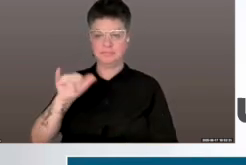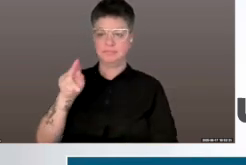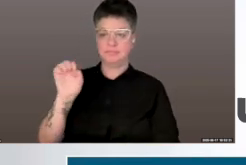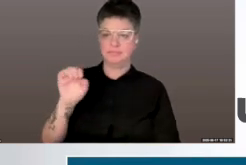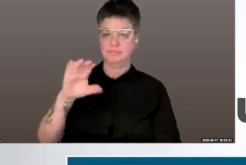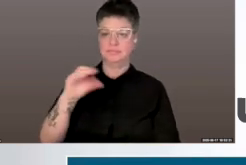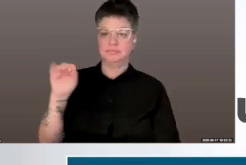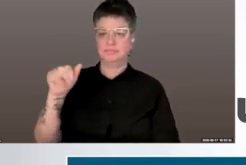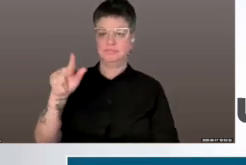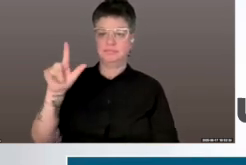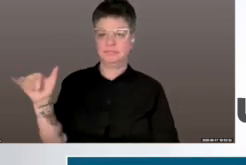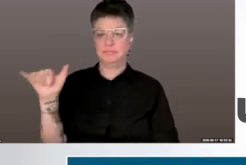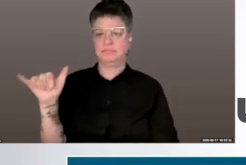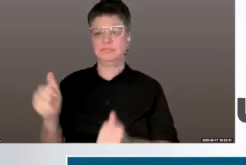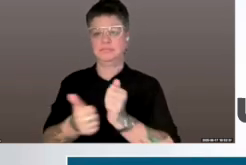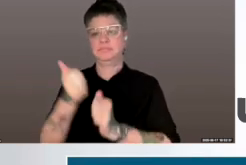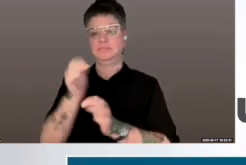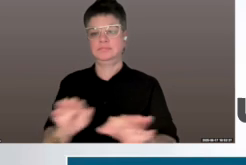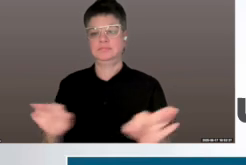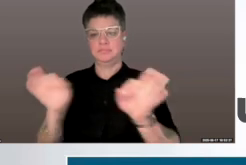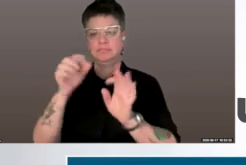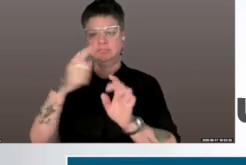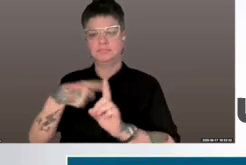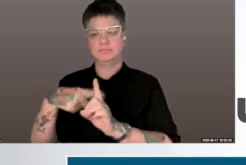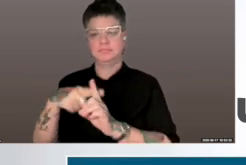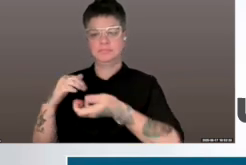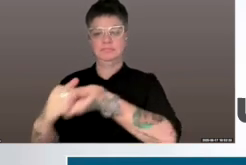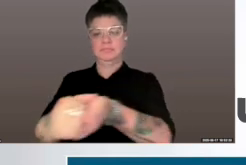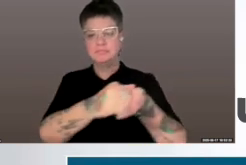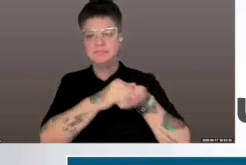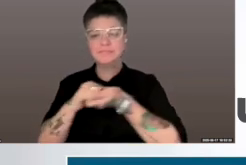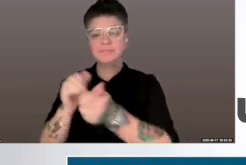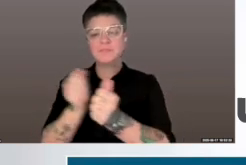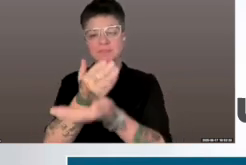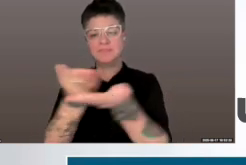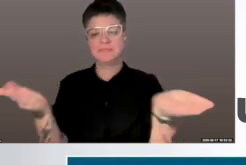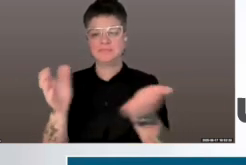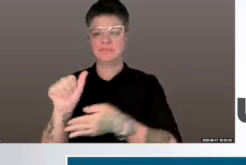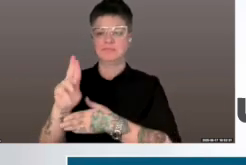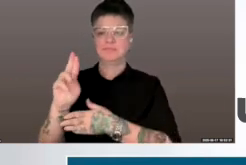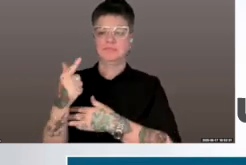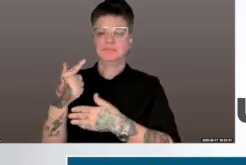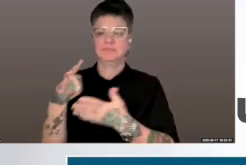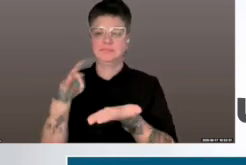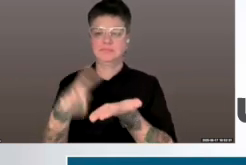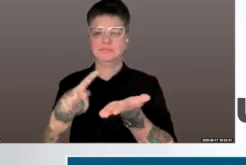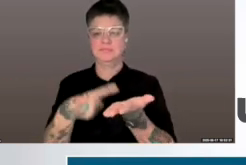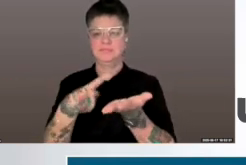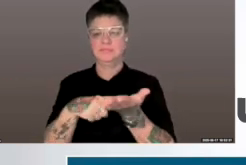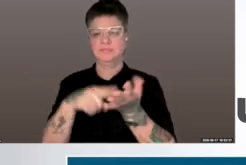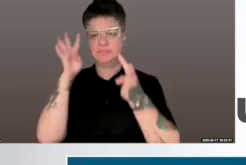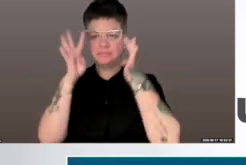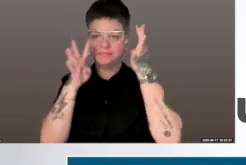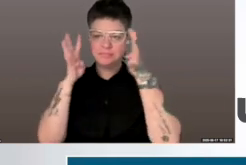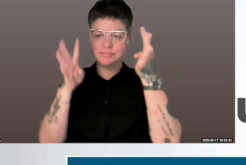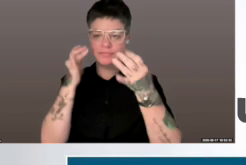I'd like to close up with a quick reminder that these evening communities are held every 3rd Tuesday of the month, excluding the month of November due to